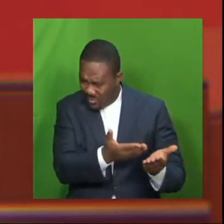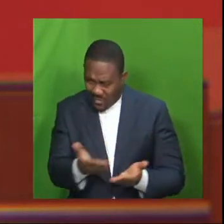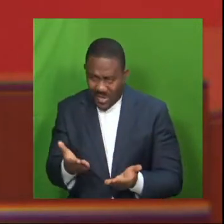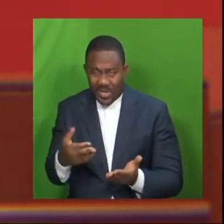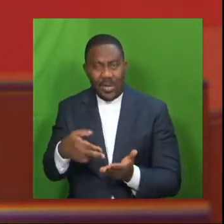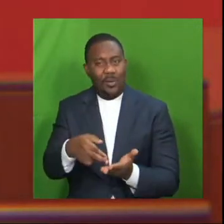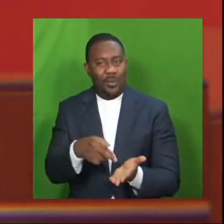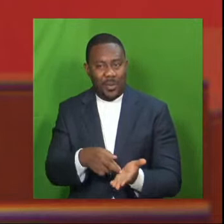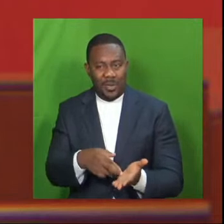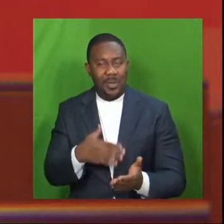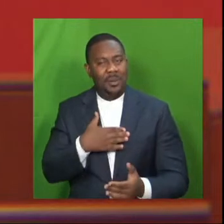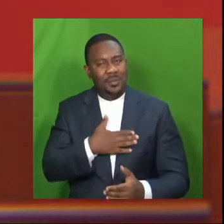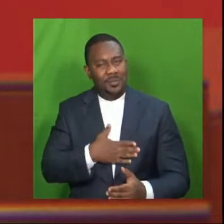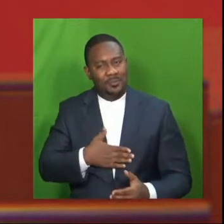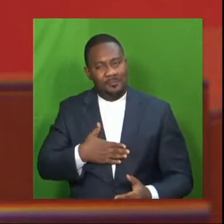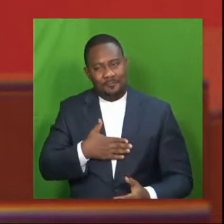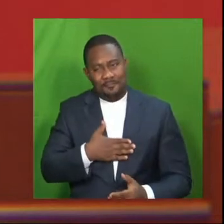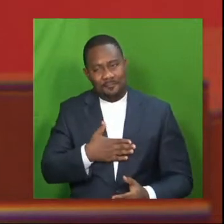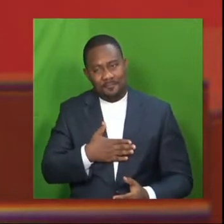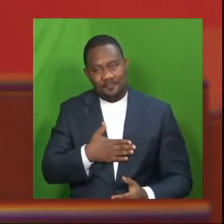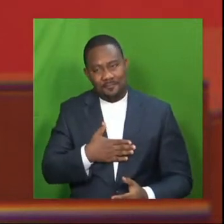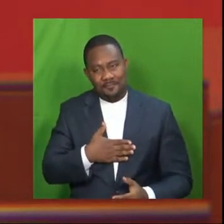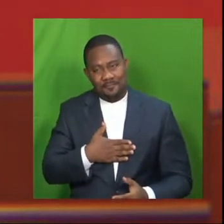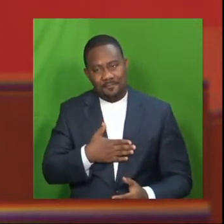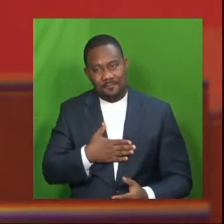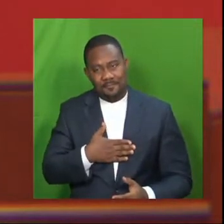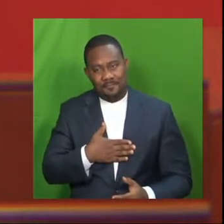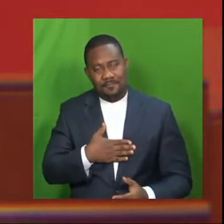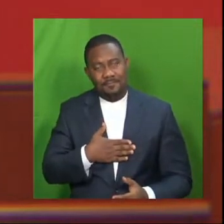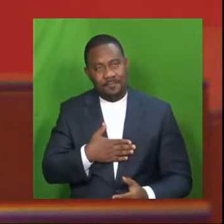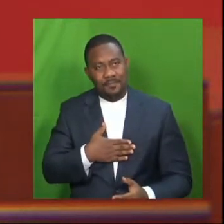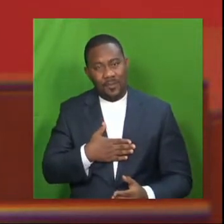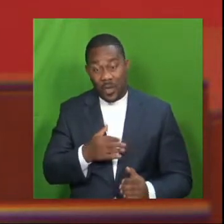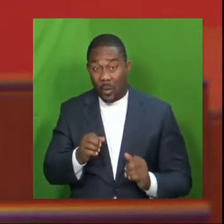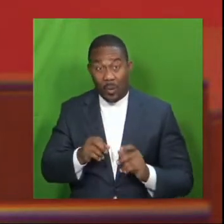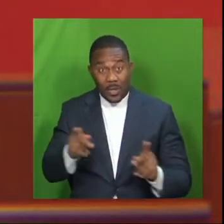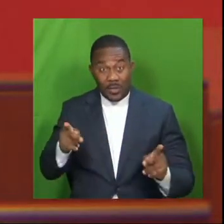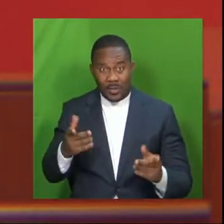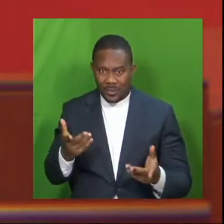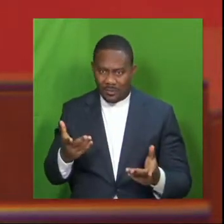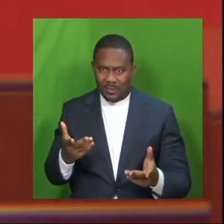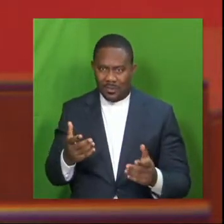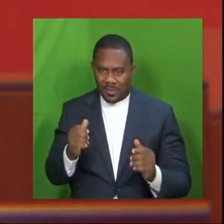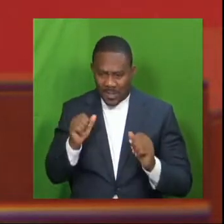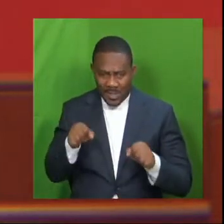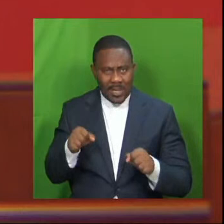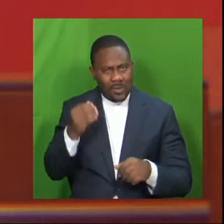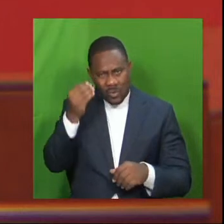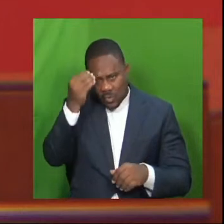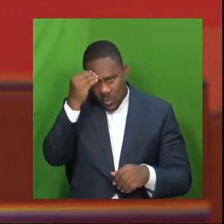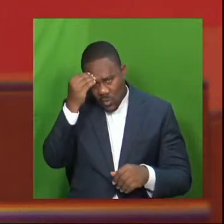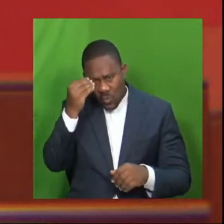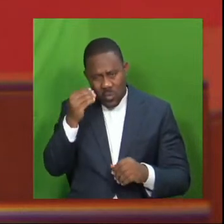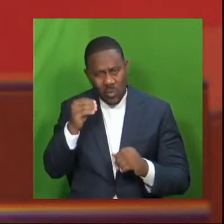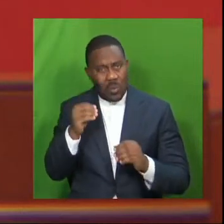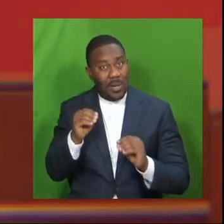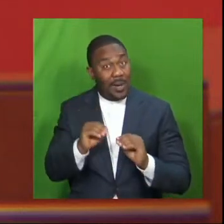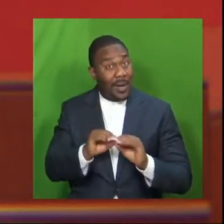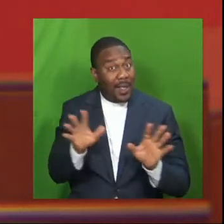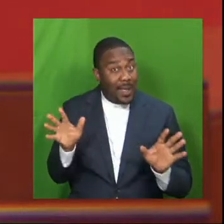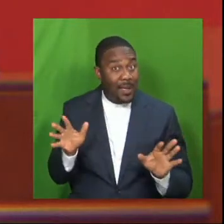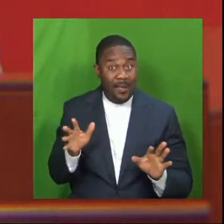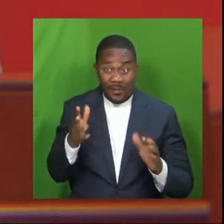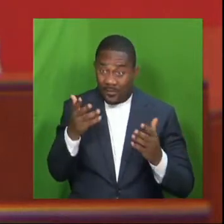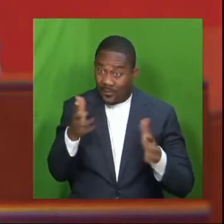Please, honorable members, let's take this unique opportunity, clarify these matters, and make sure we